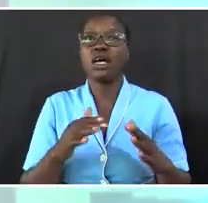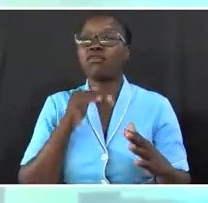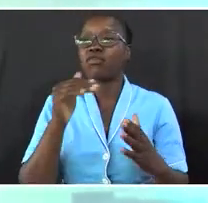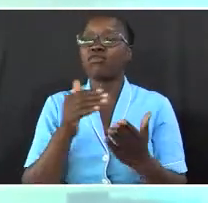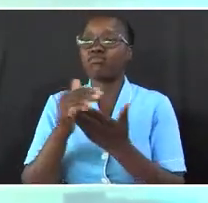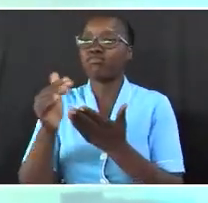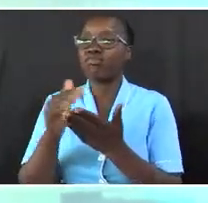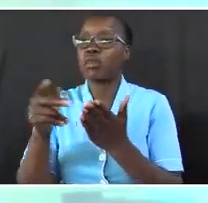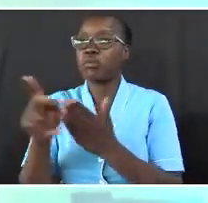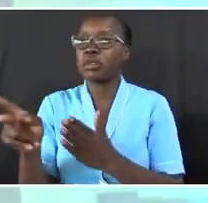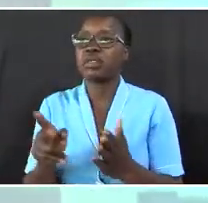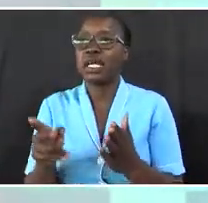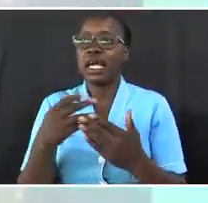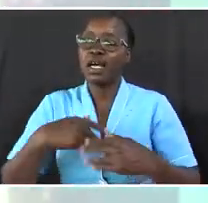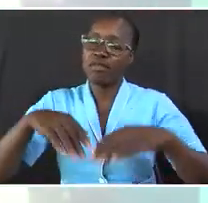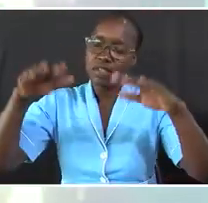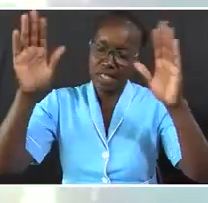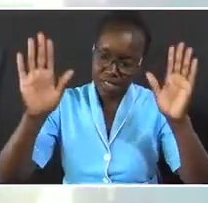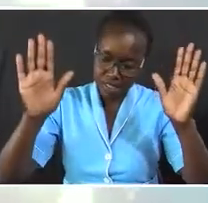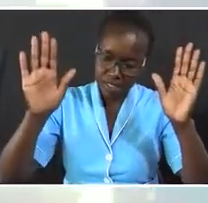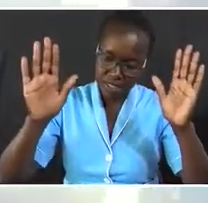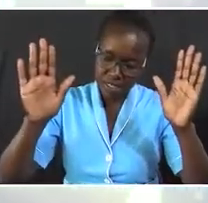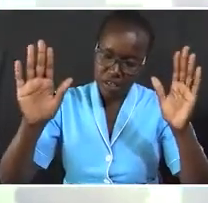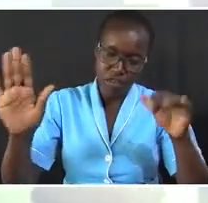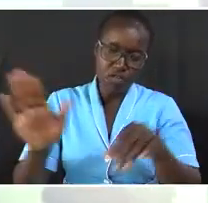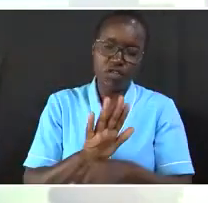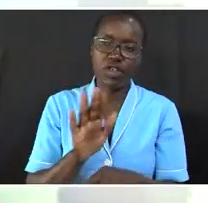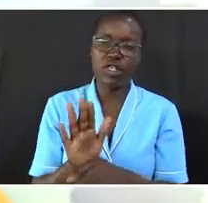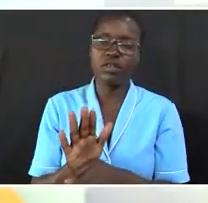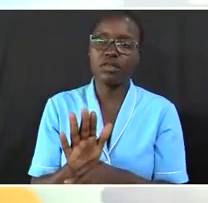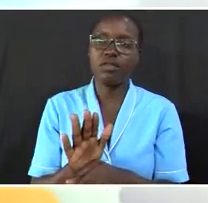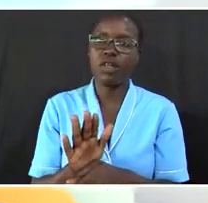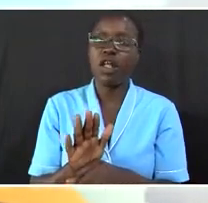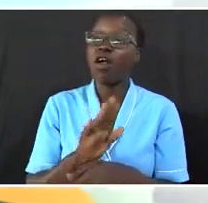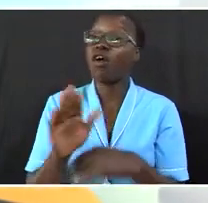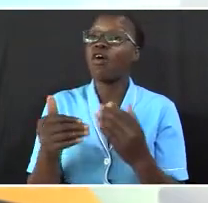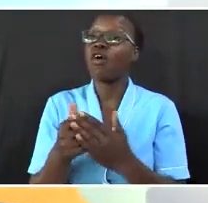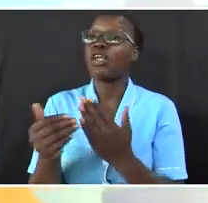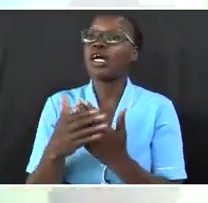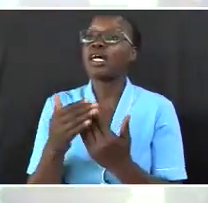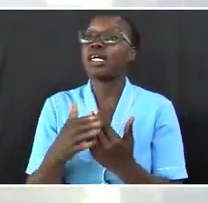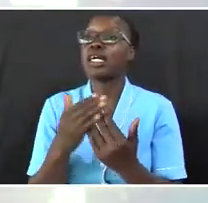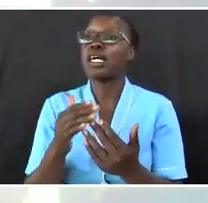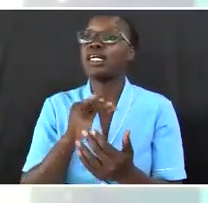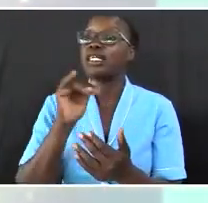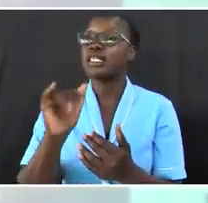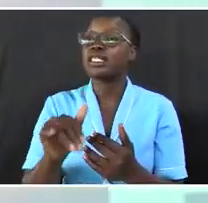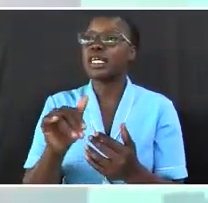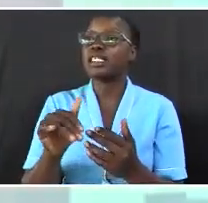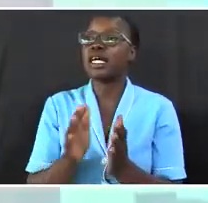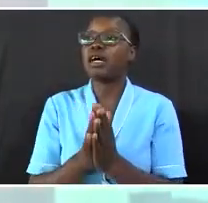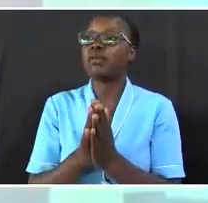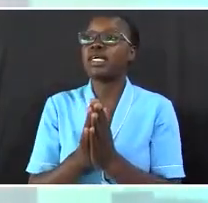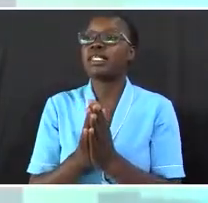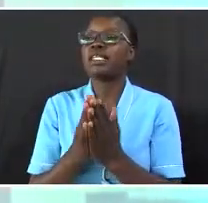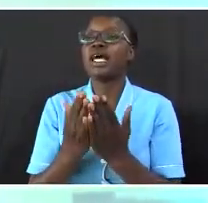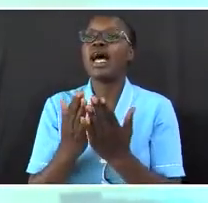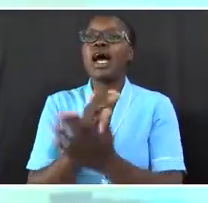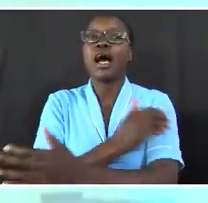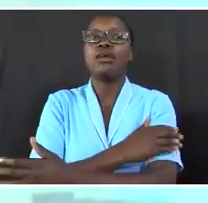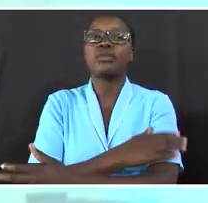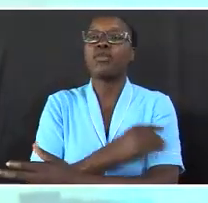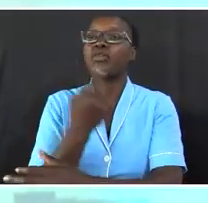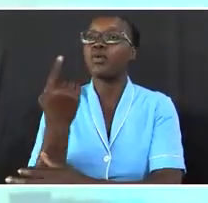rent. I have surrendered, and I have surrendered completely. And all I care is that I am in the arms of the one